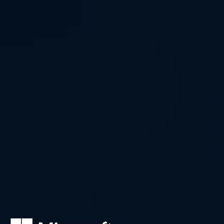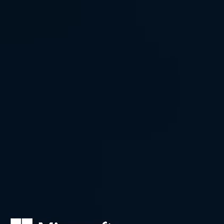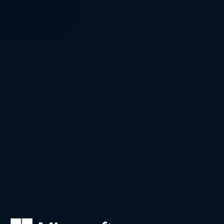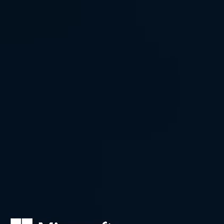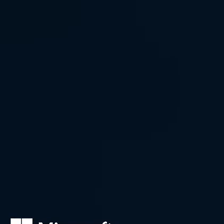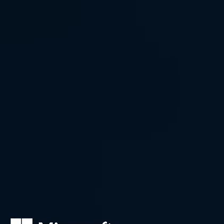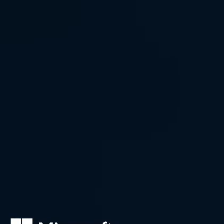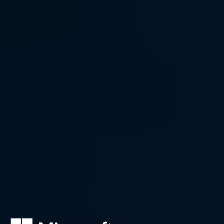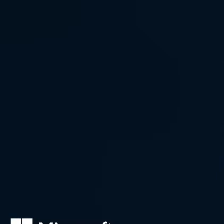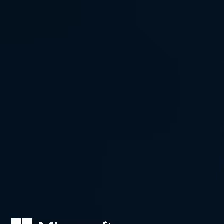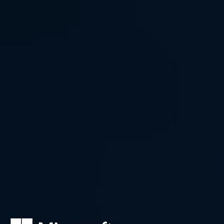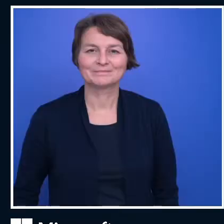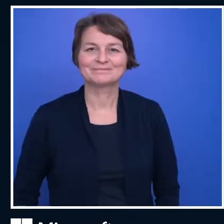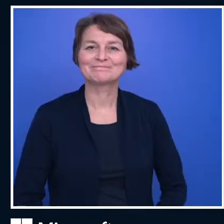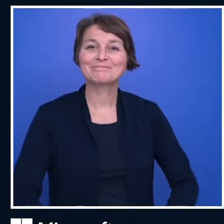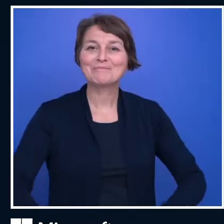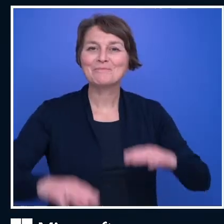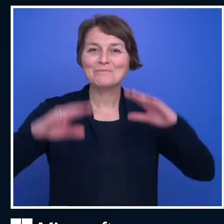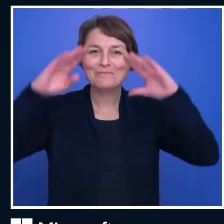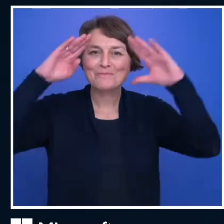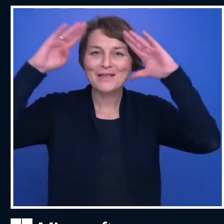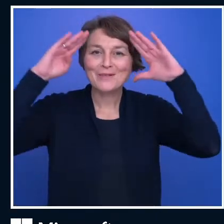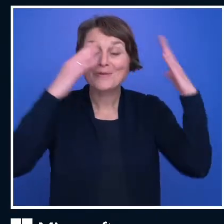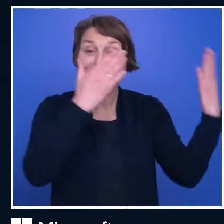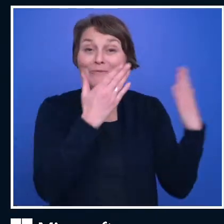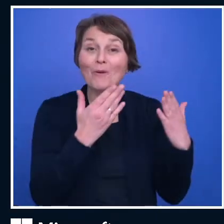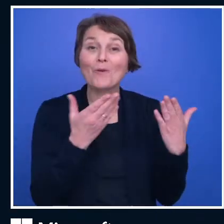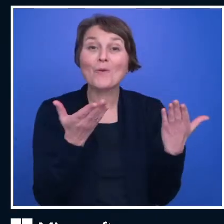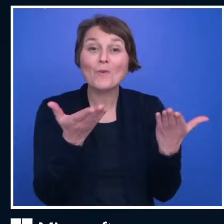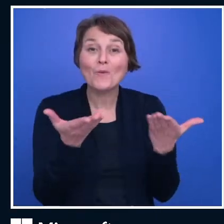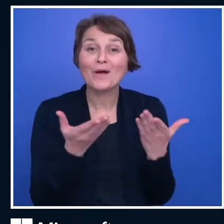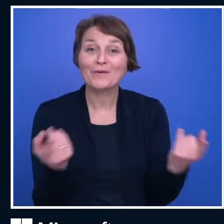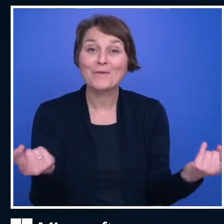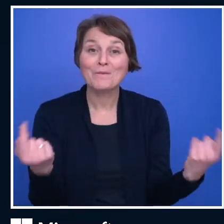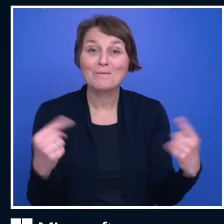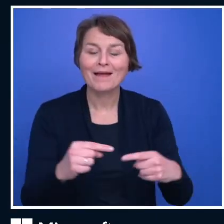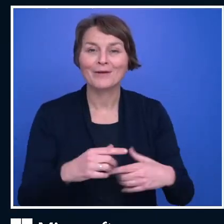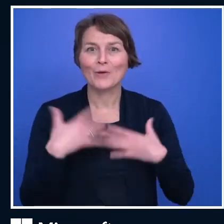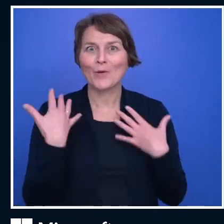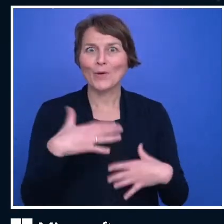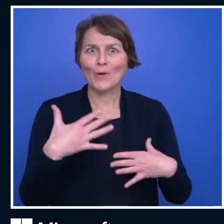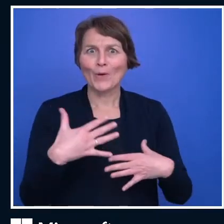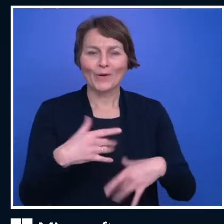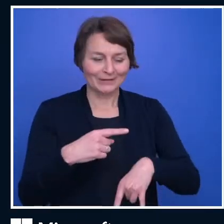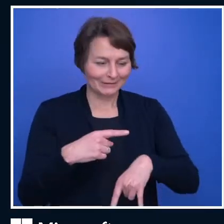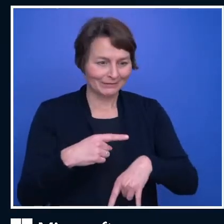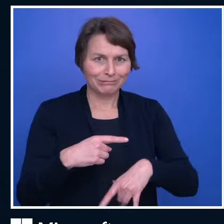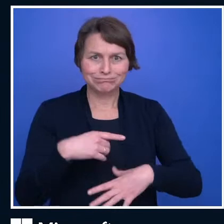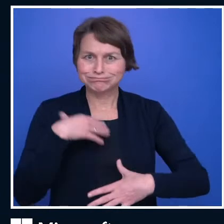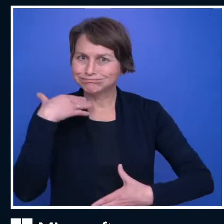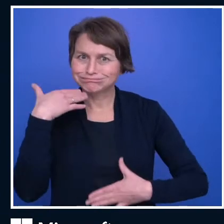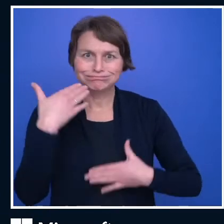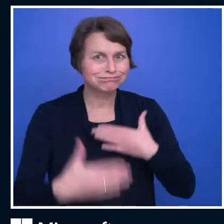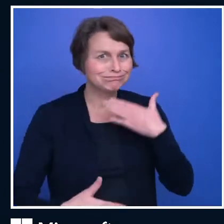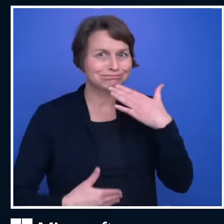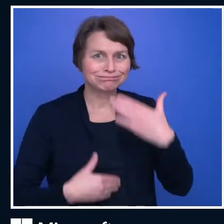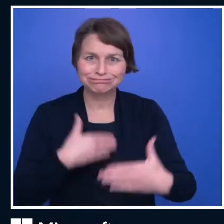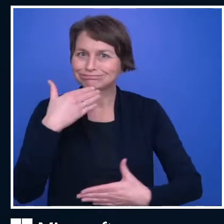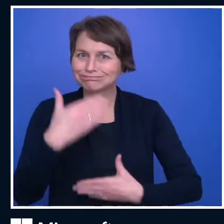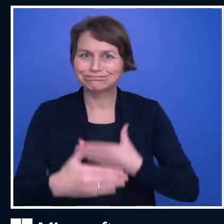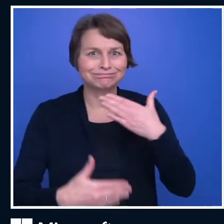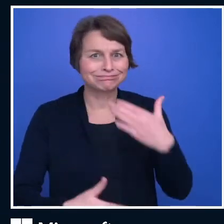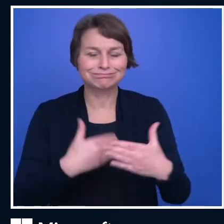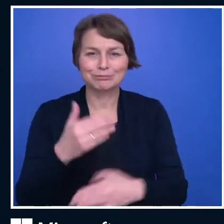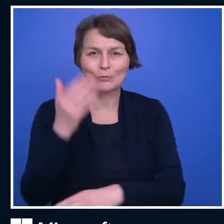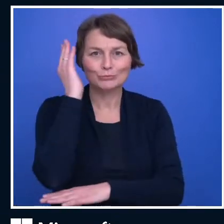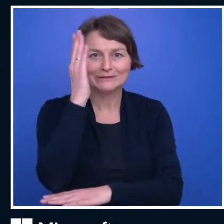Hi everyone, welcome back. So gosh, we are running through all of these sessions one after another, and we are going to get straight